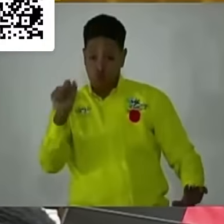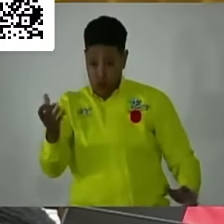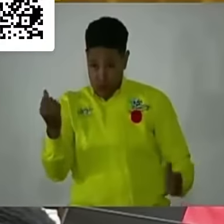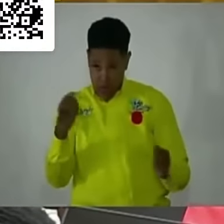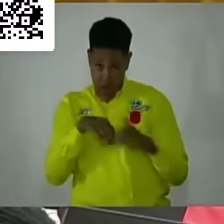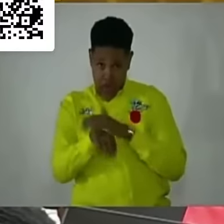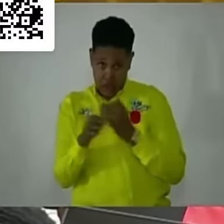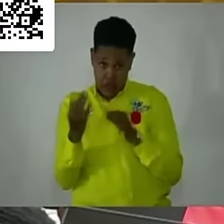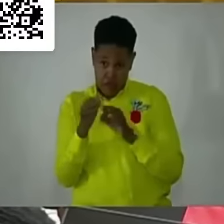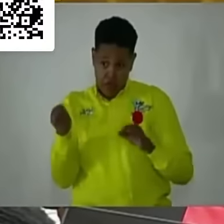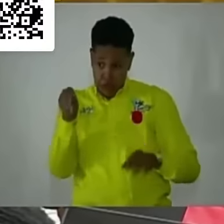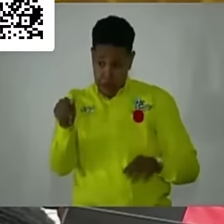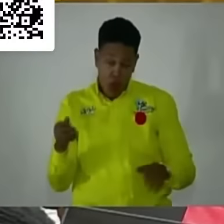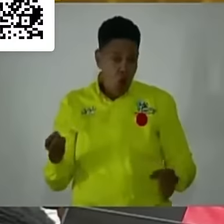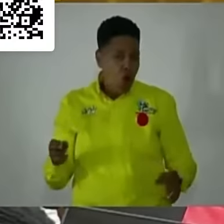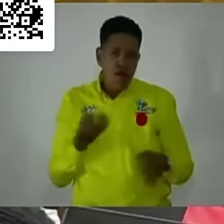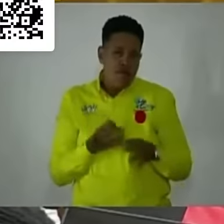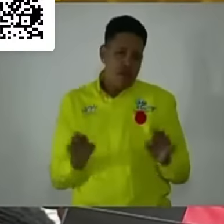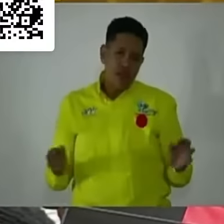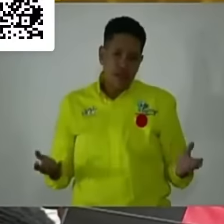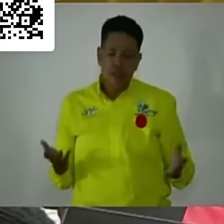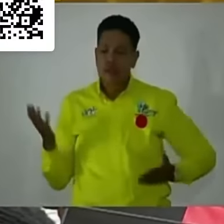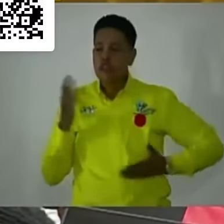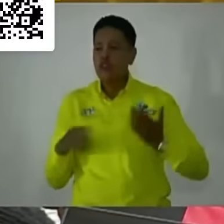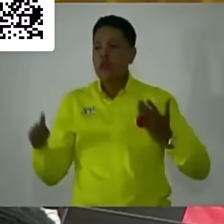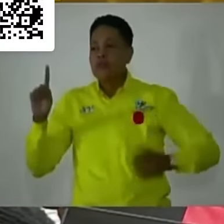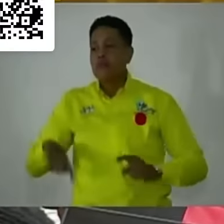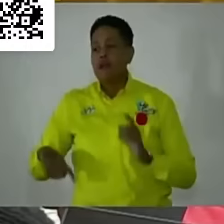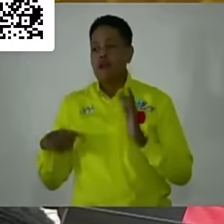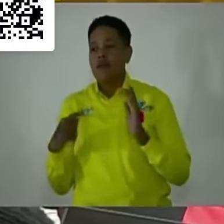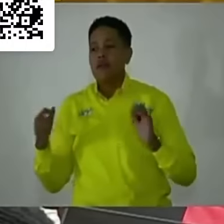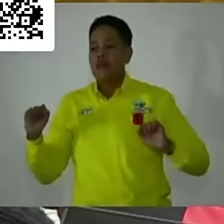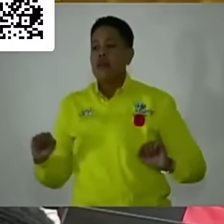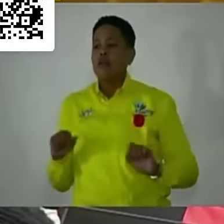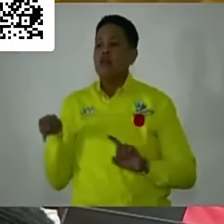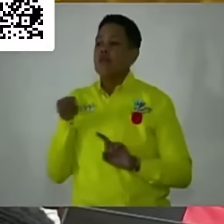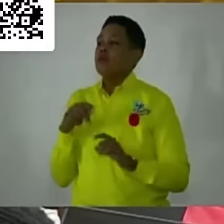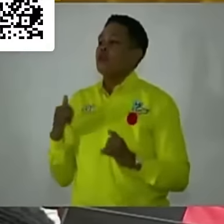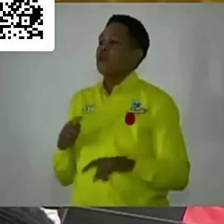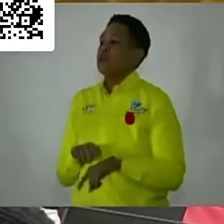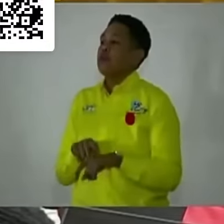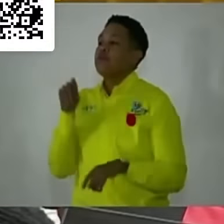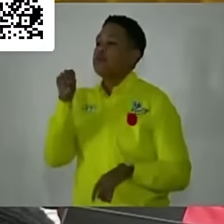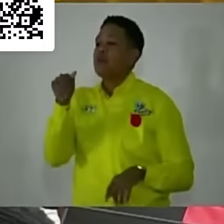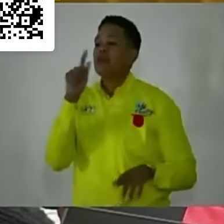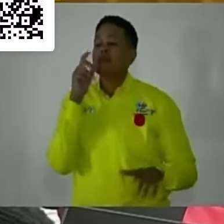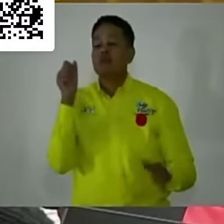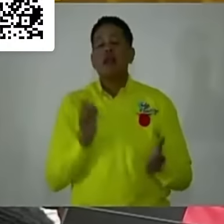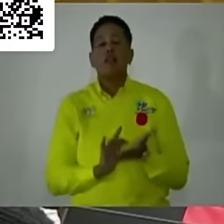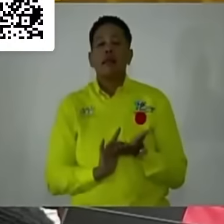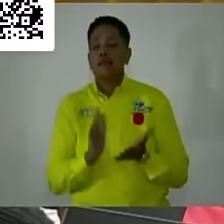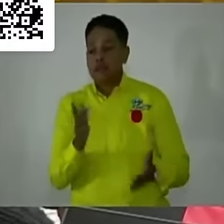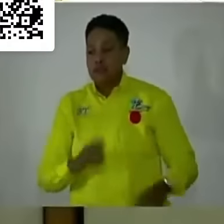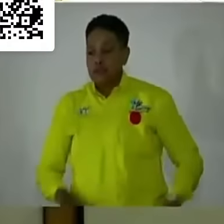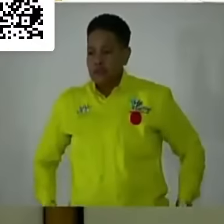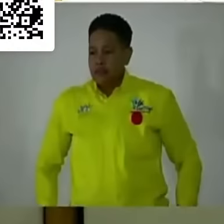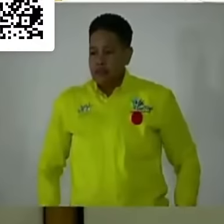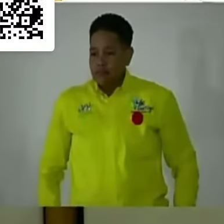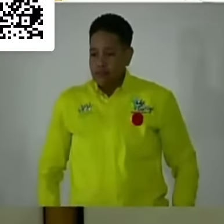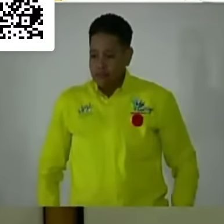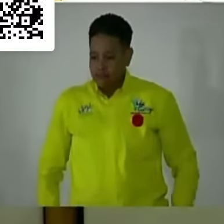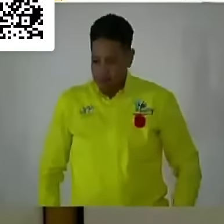of charge, of course, because some of them would not be in a position at this time to pay for anything at